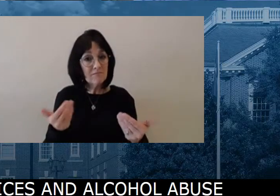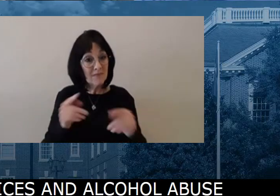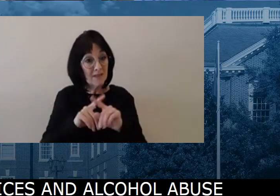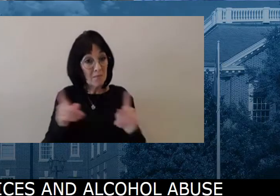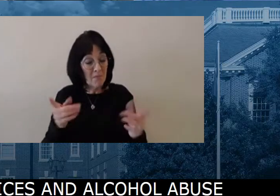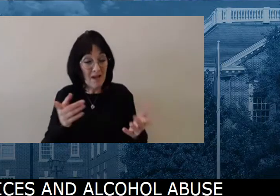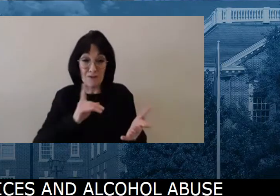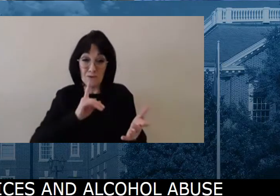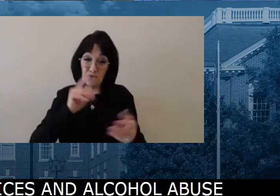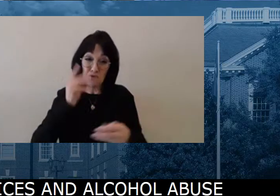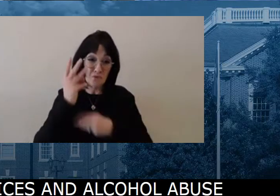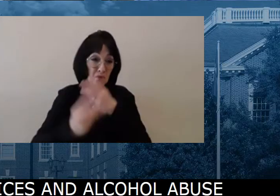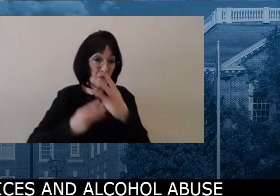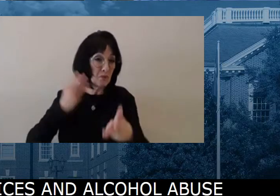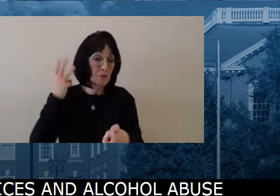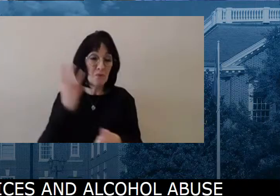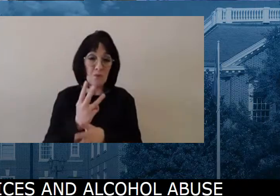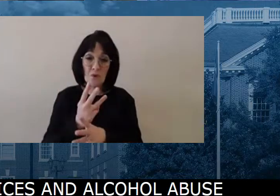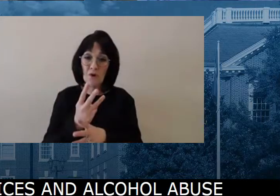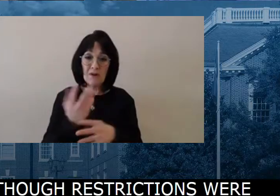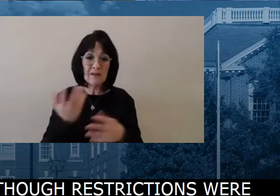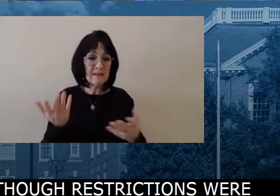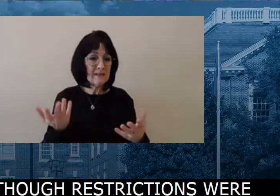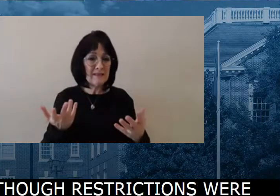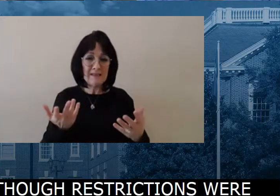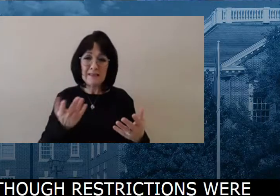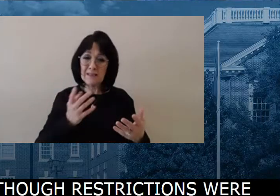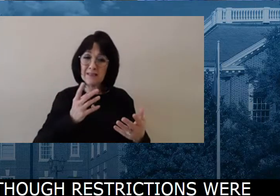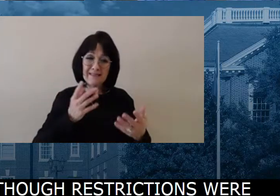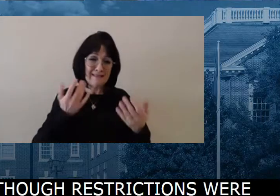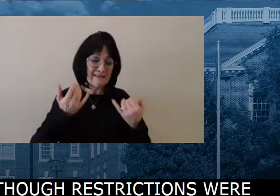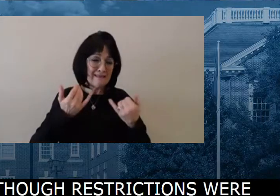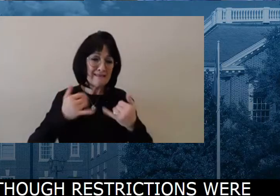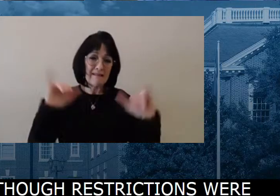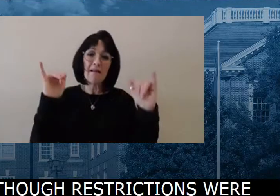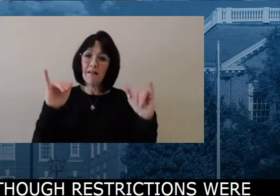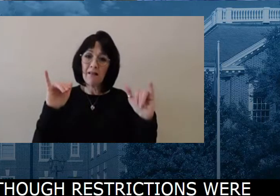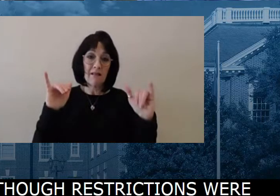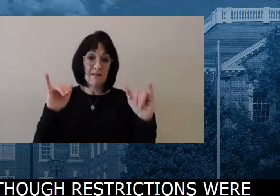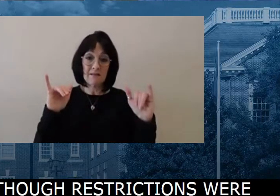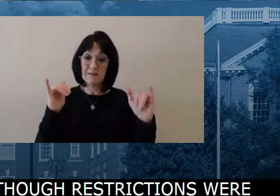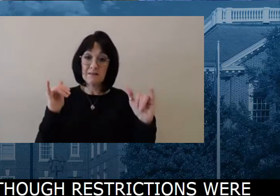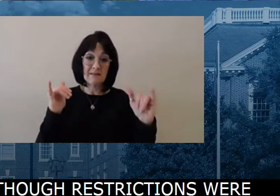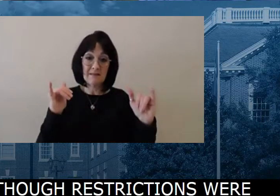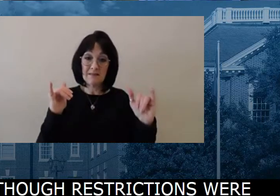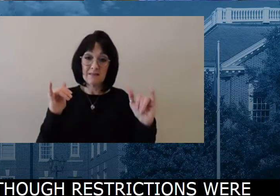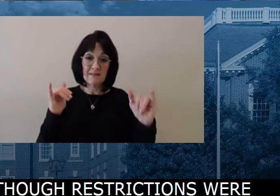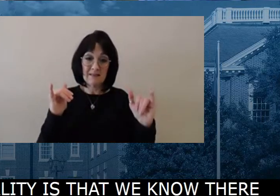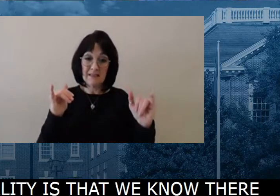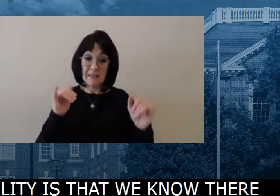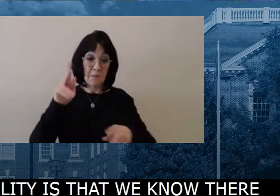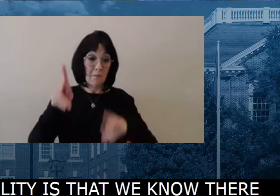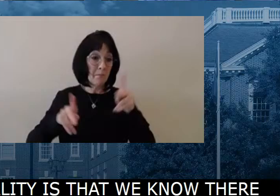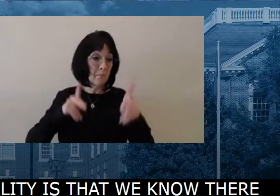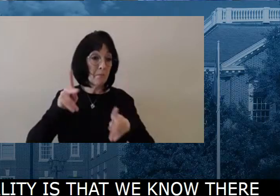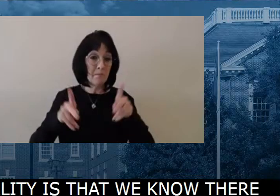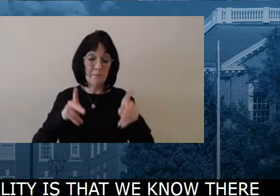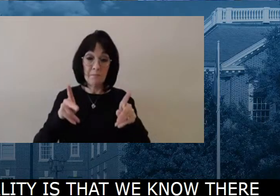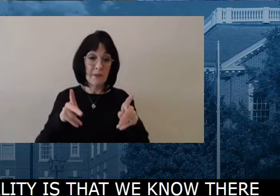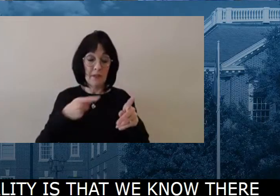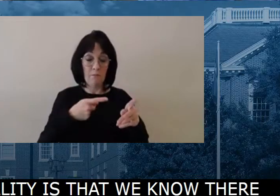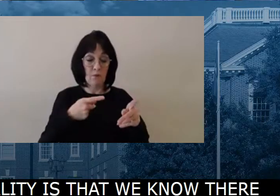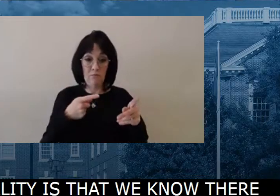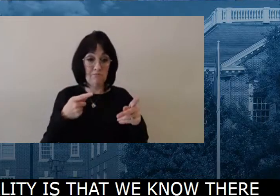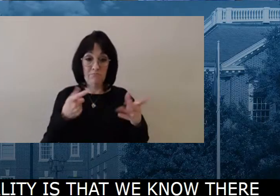we know that there's still people who have had concerns about getting even just basic healthcare